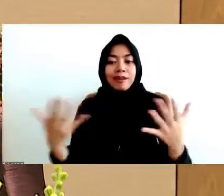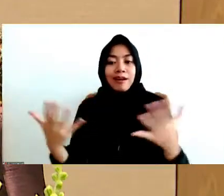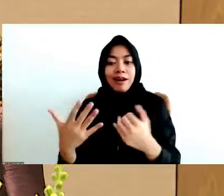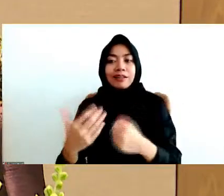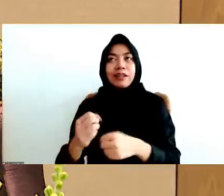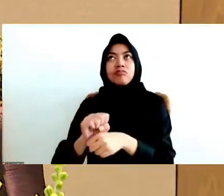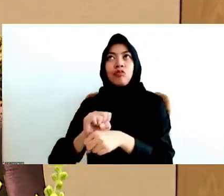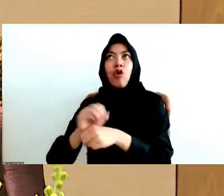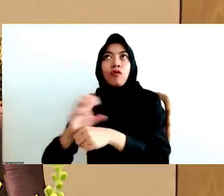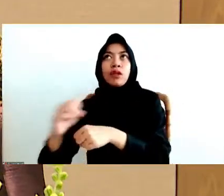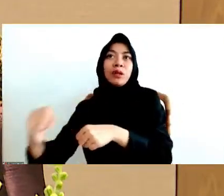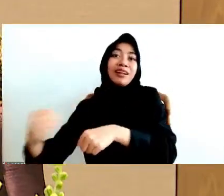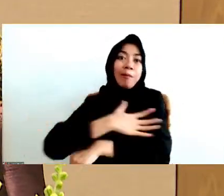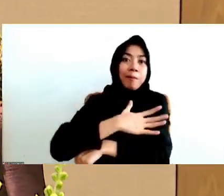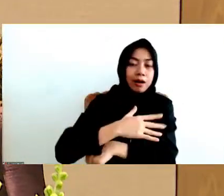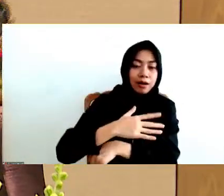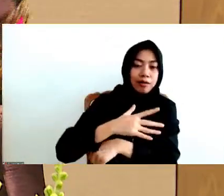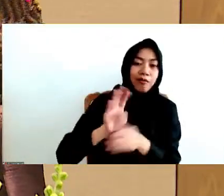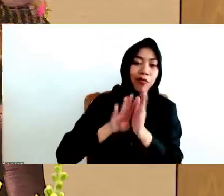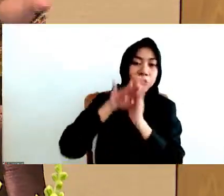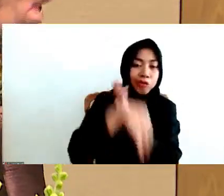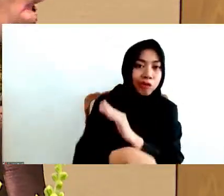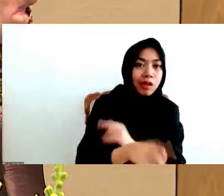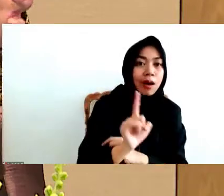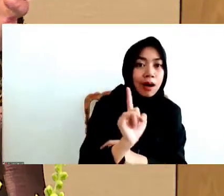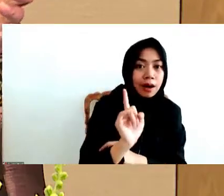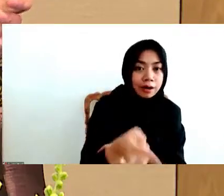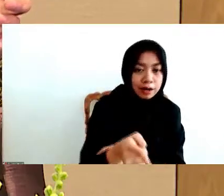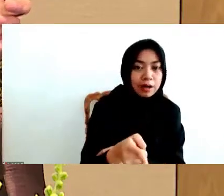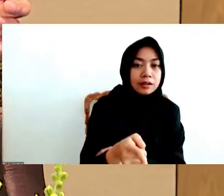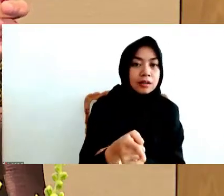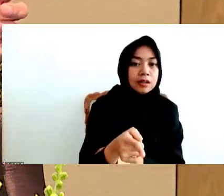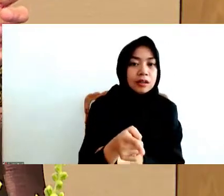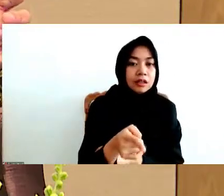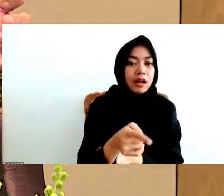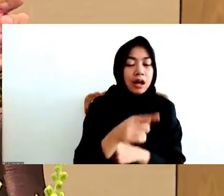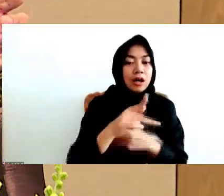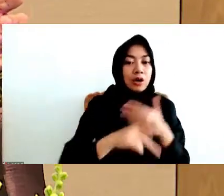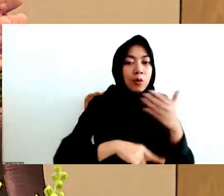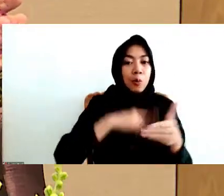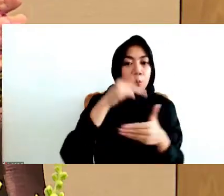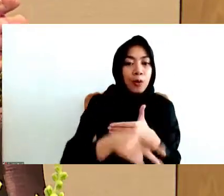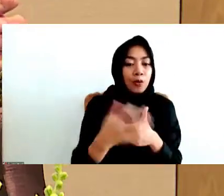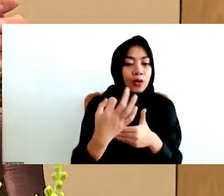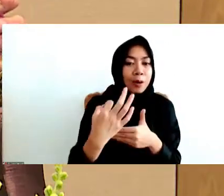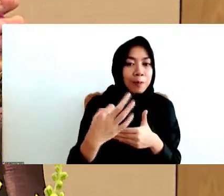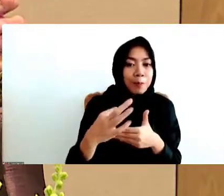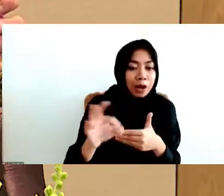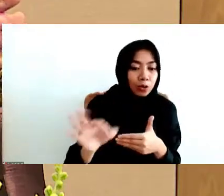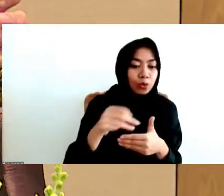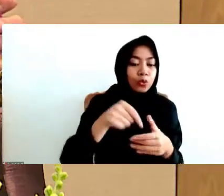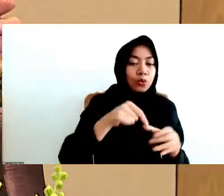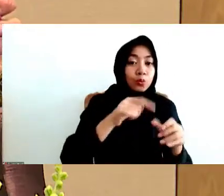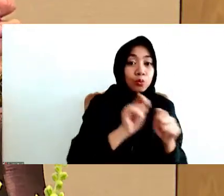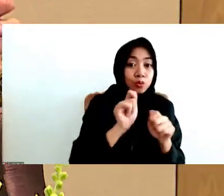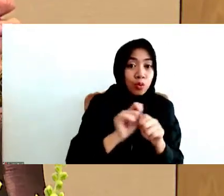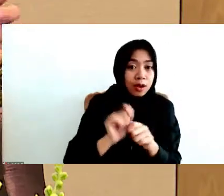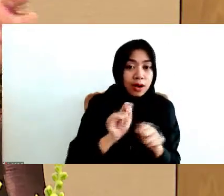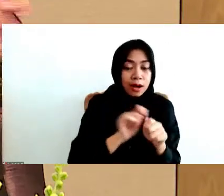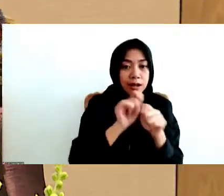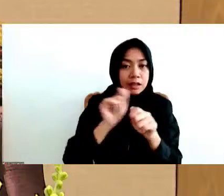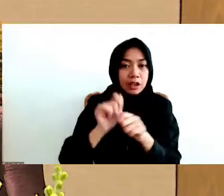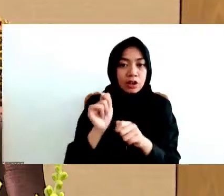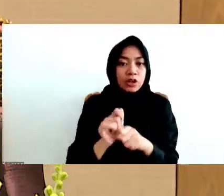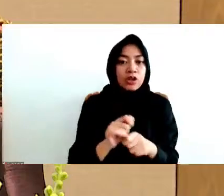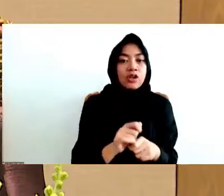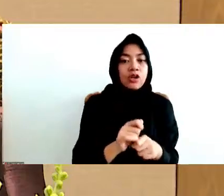The assessment is that the current program is not necessarily providing